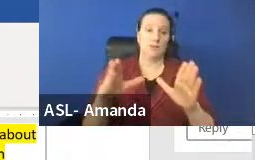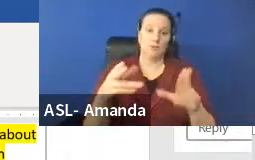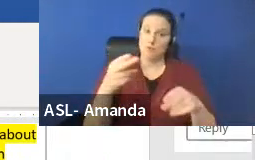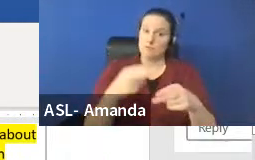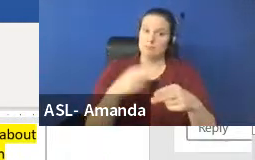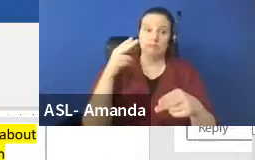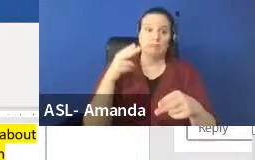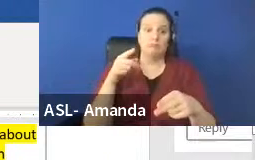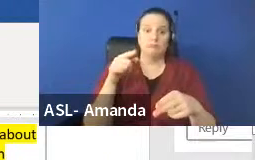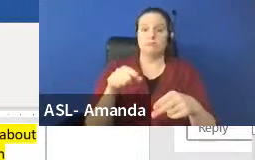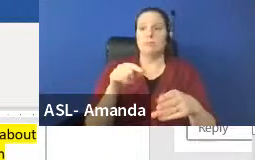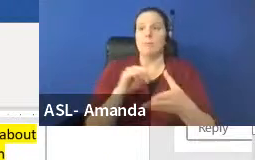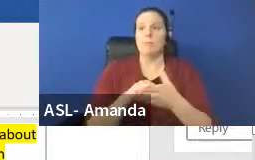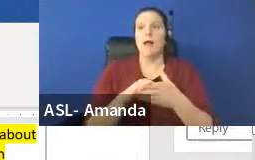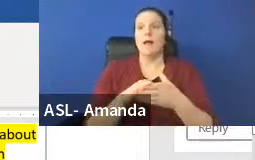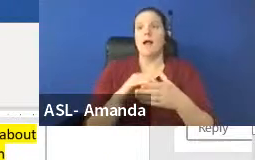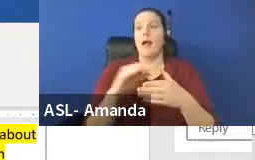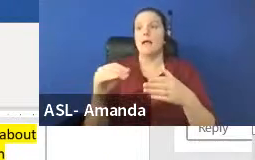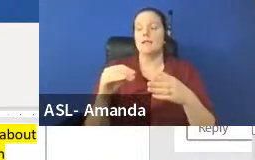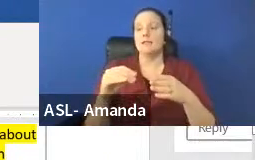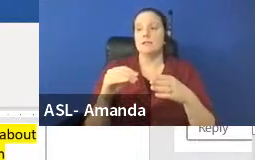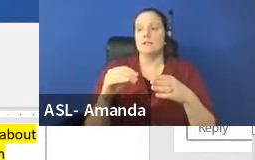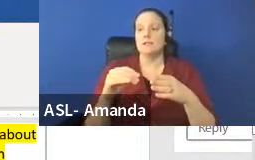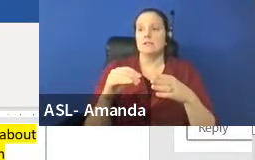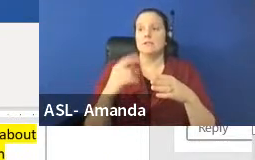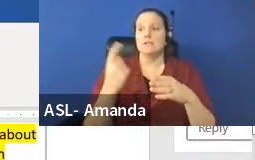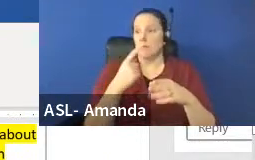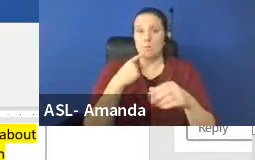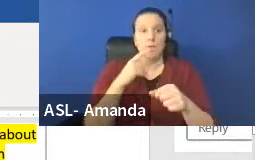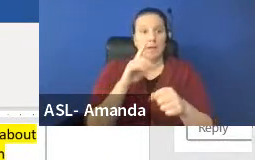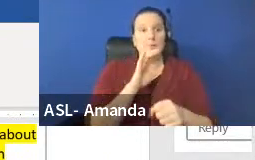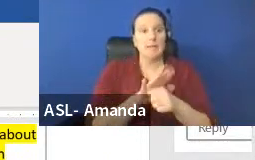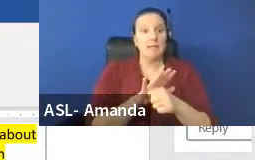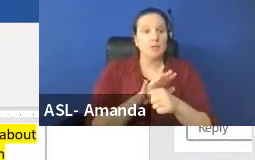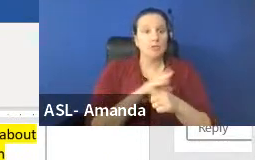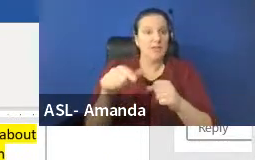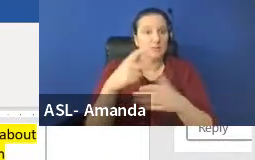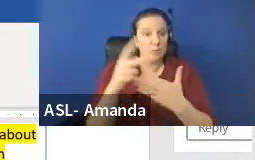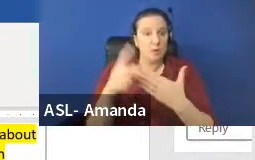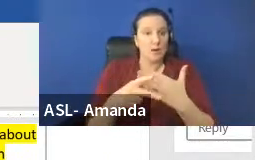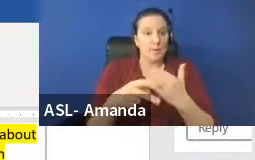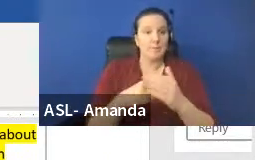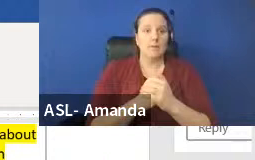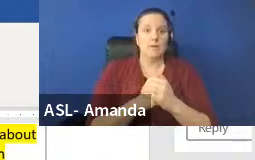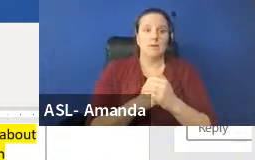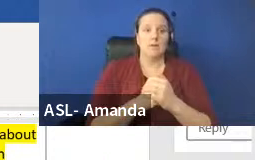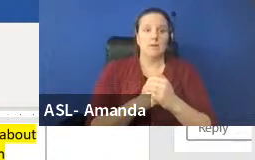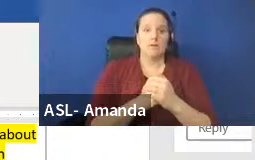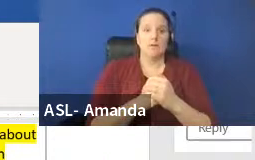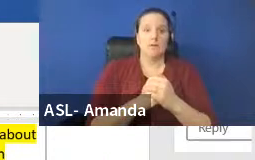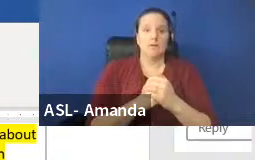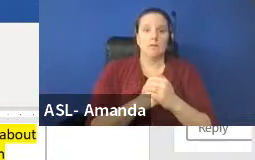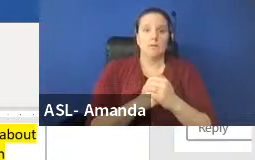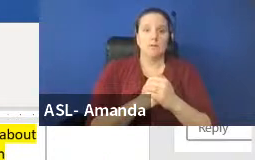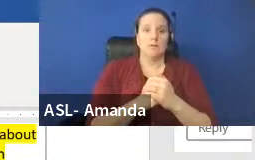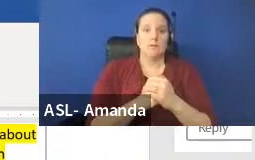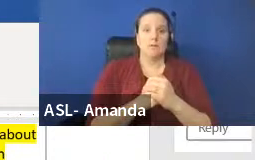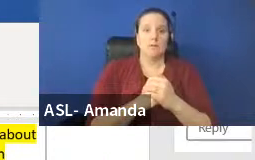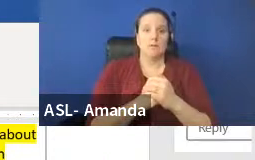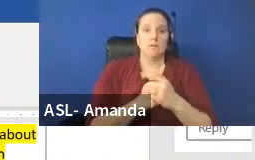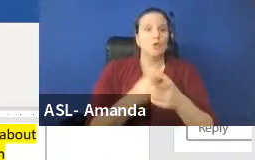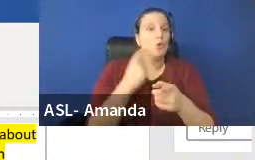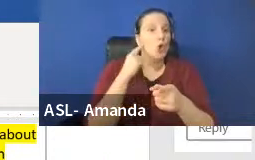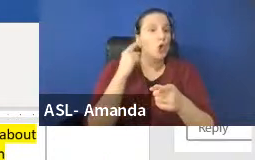out, and is also certainly something that we're committed to as a program. So as you've